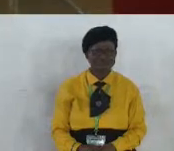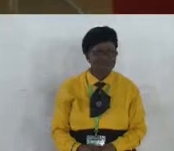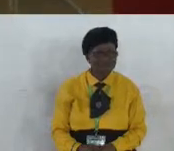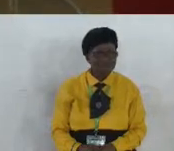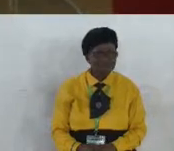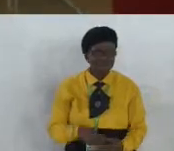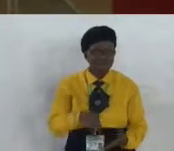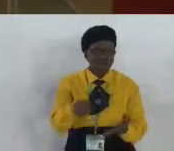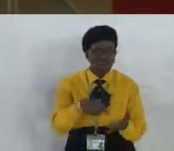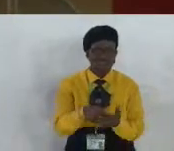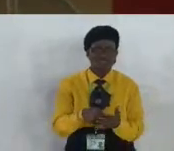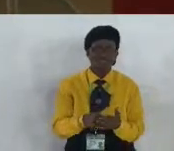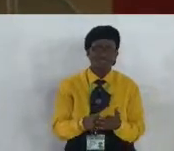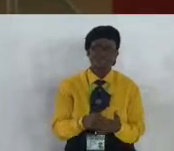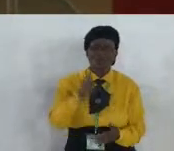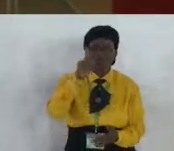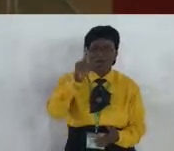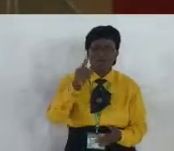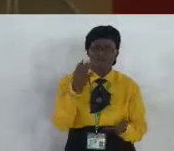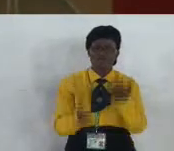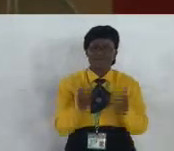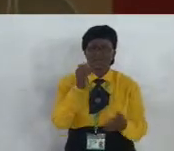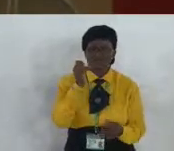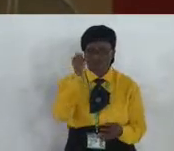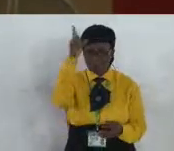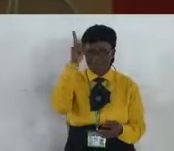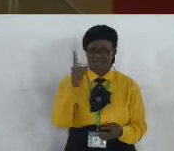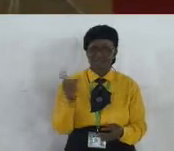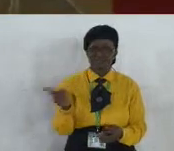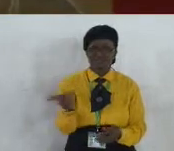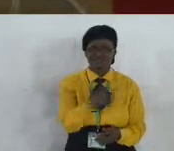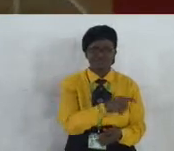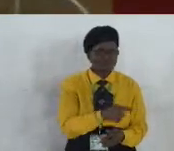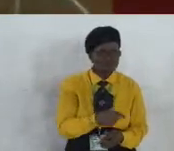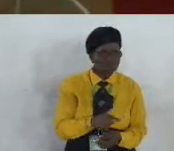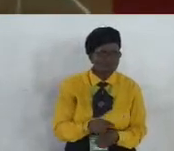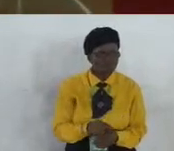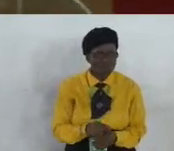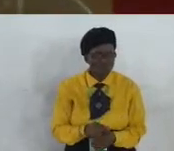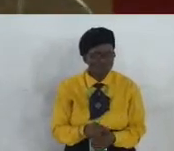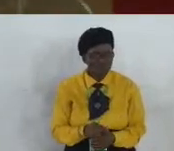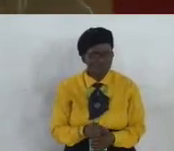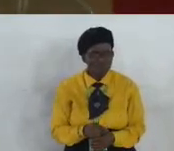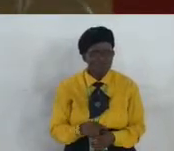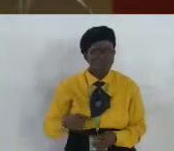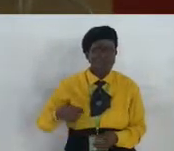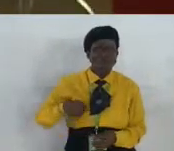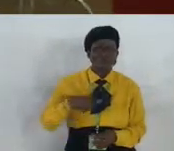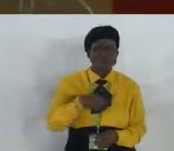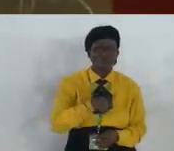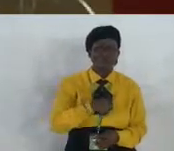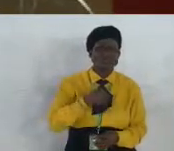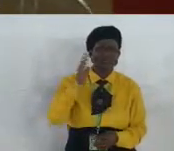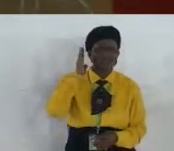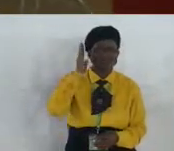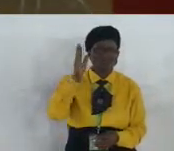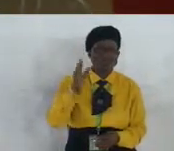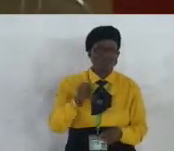Now this one may surprise you. You can be seated, don't worry. We will soon get to prayer.